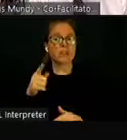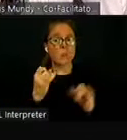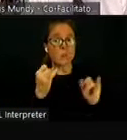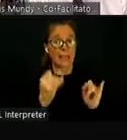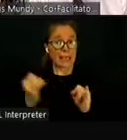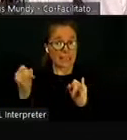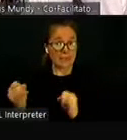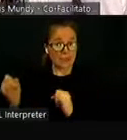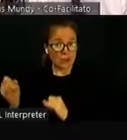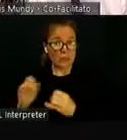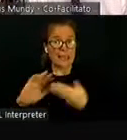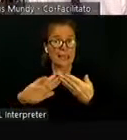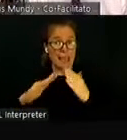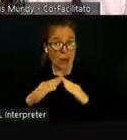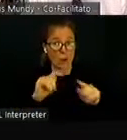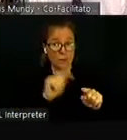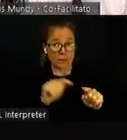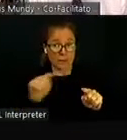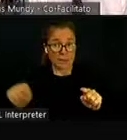individual towns